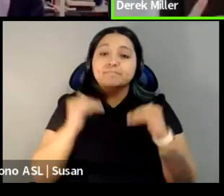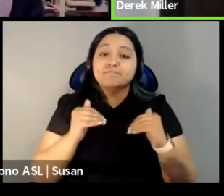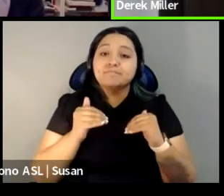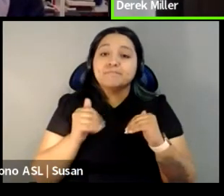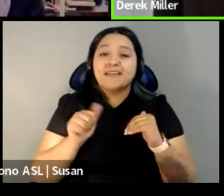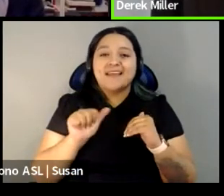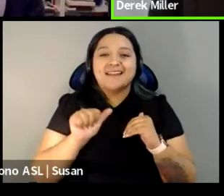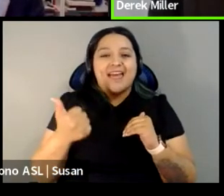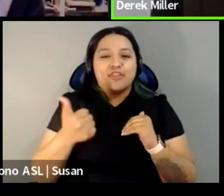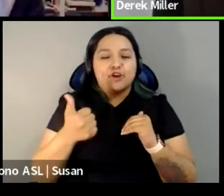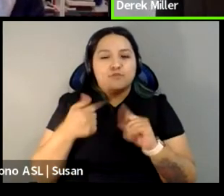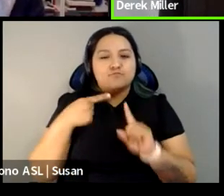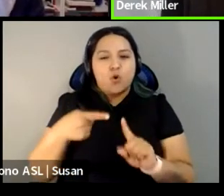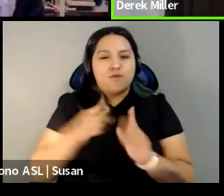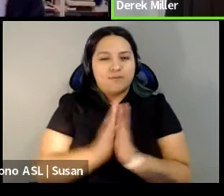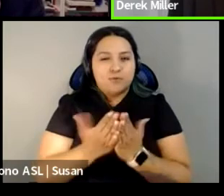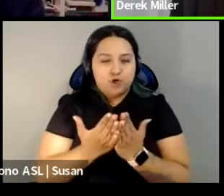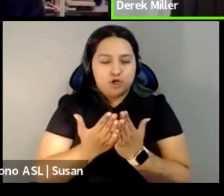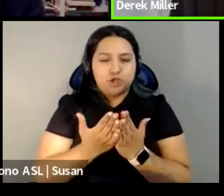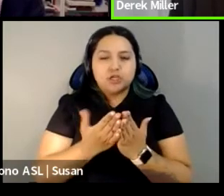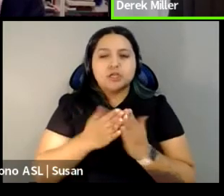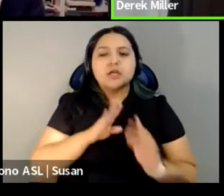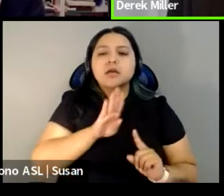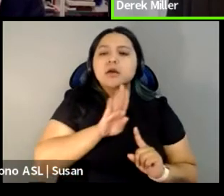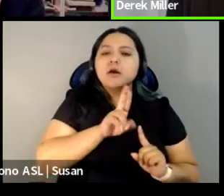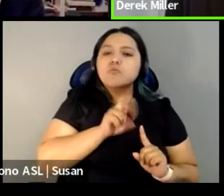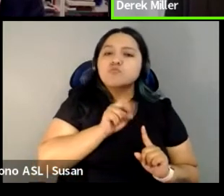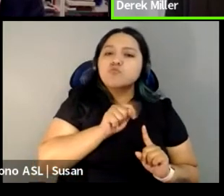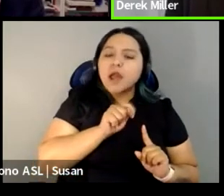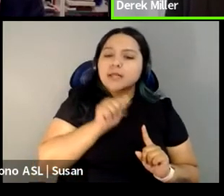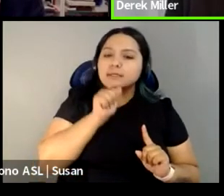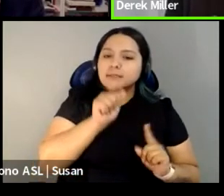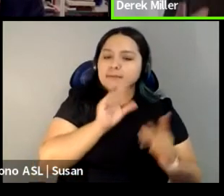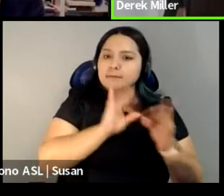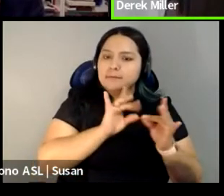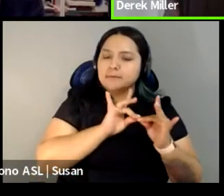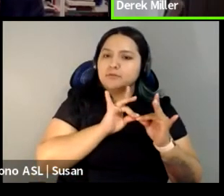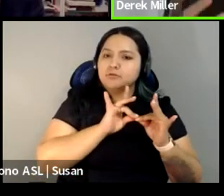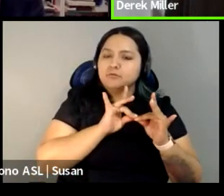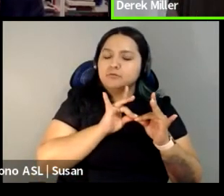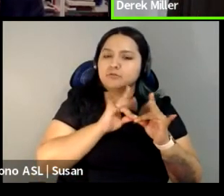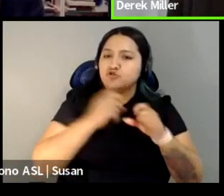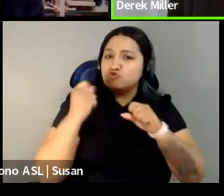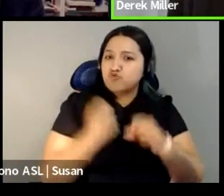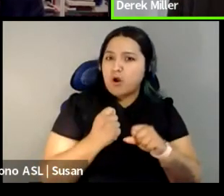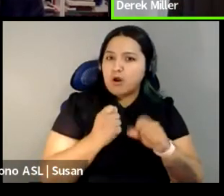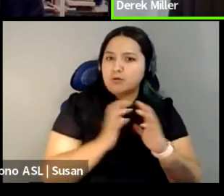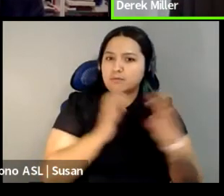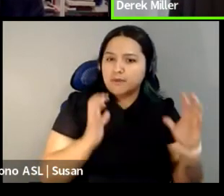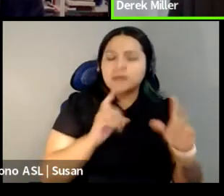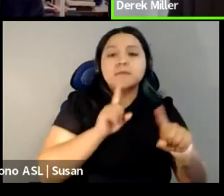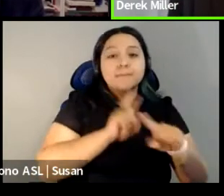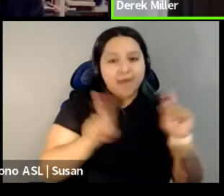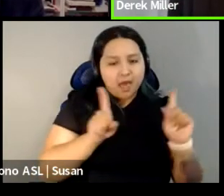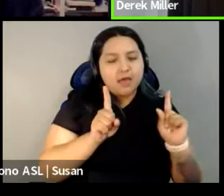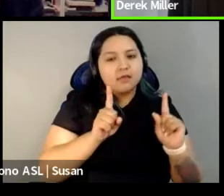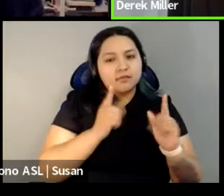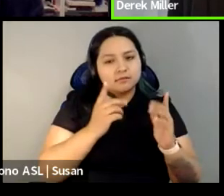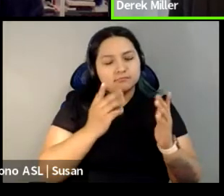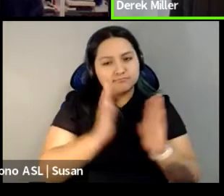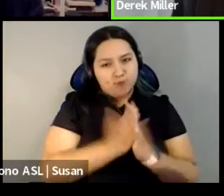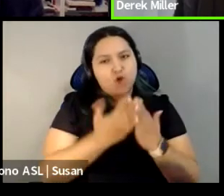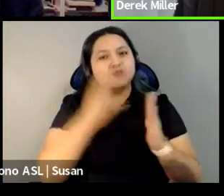Brent himself doesn't foreground as strongly rhetorically in the introduction, is, but this book does so brilliantly throughout, is this is also a book